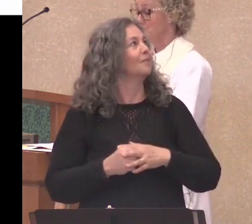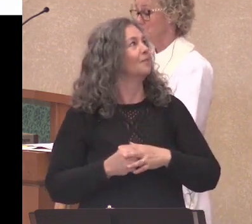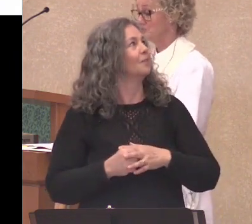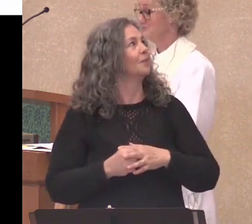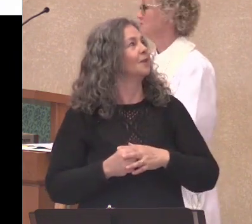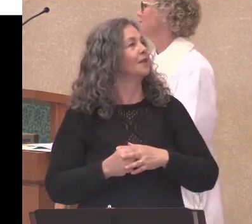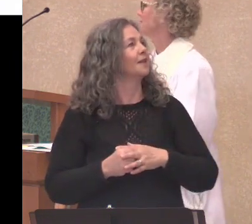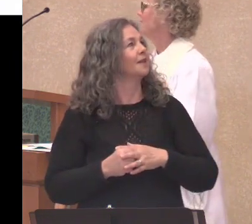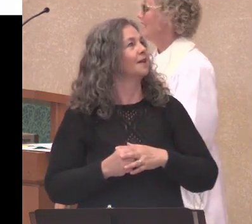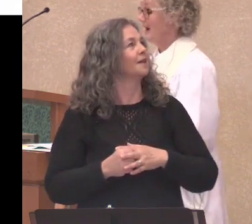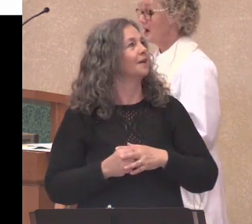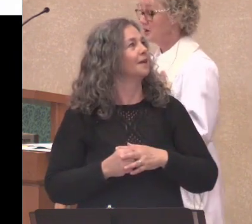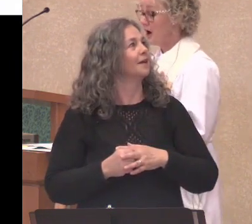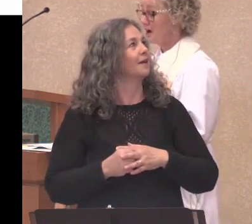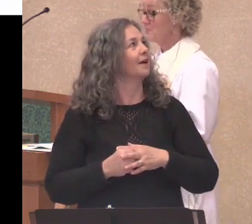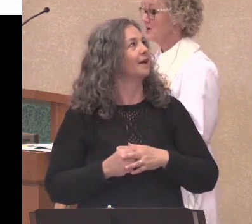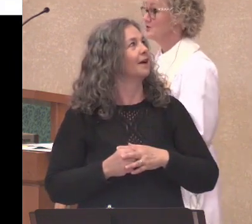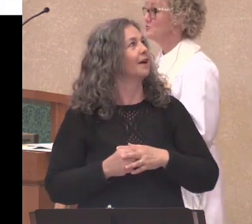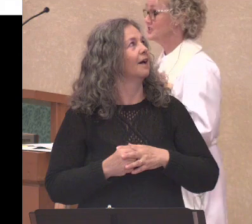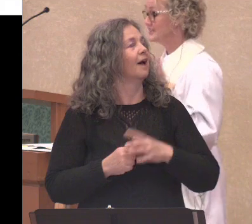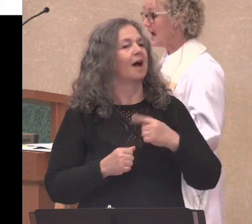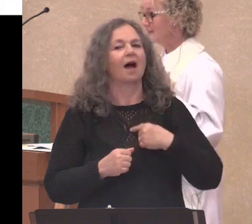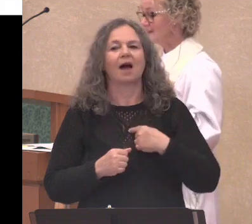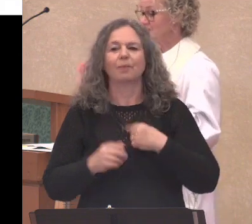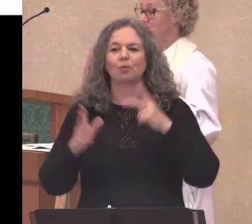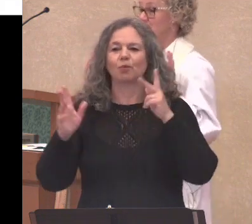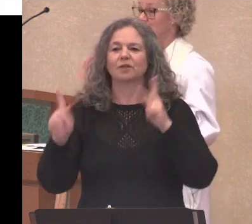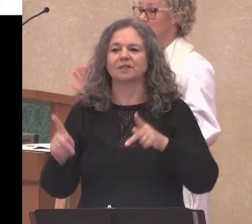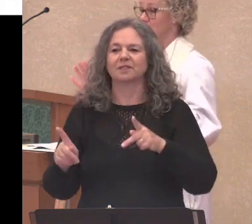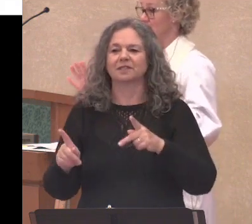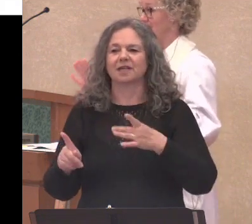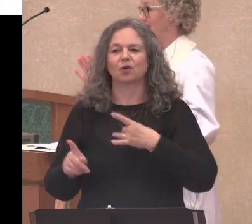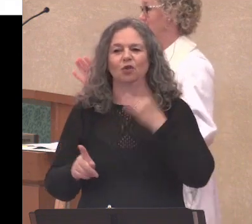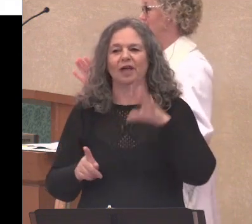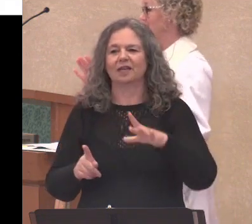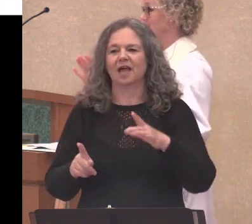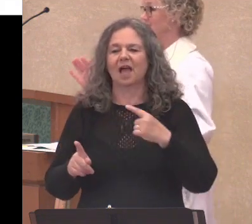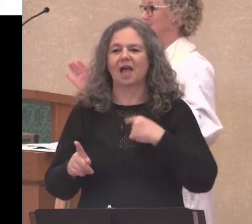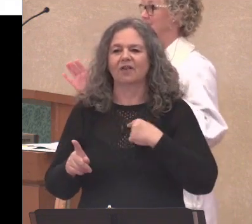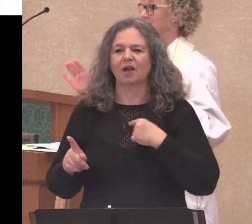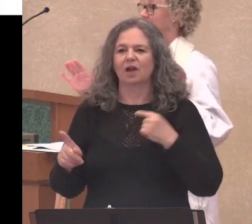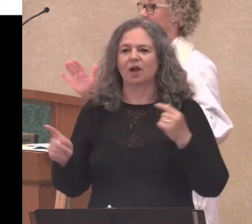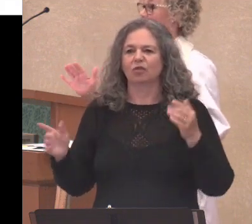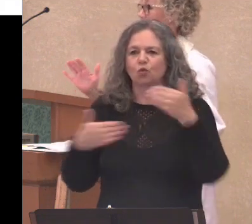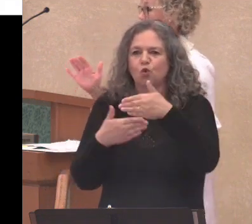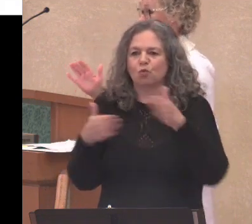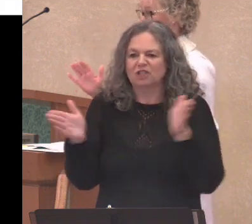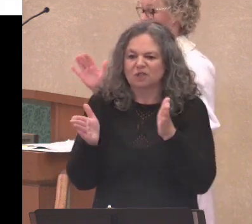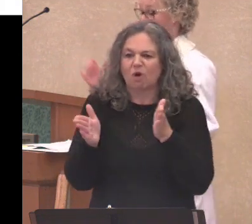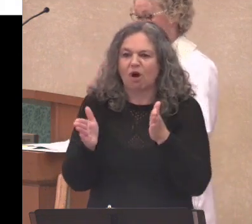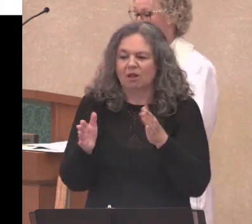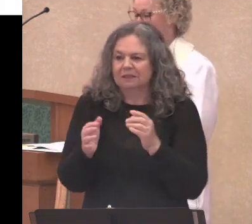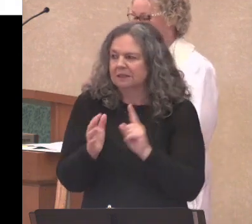works for you too. I know I am one who does not like to be closed in. Anyone else?